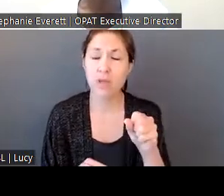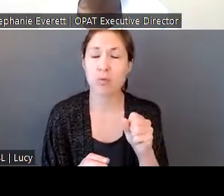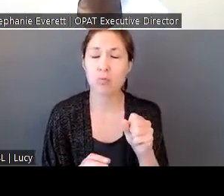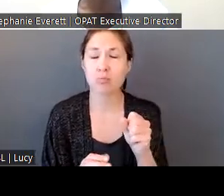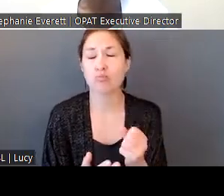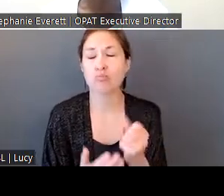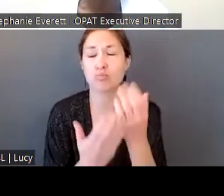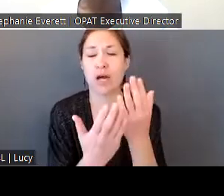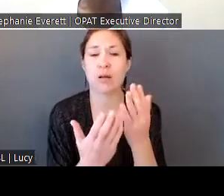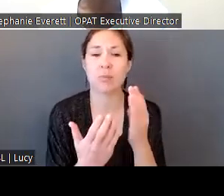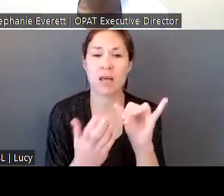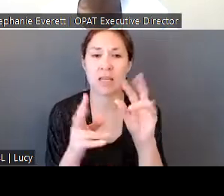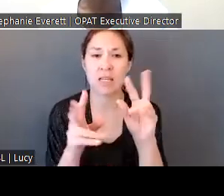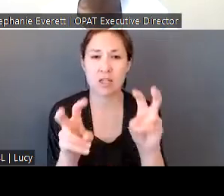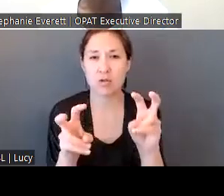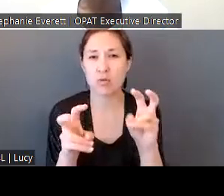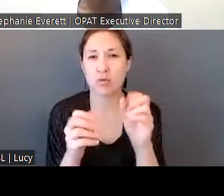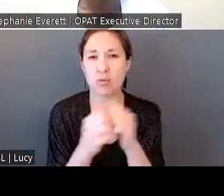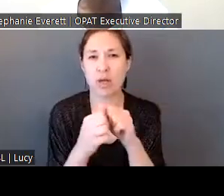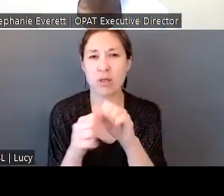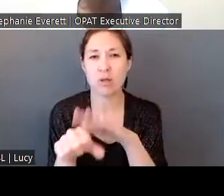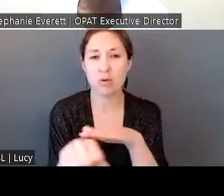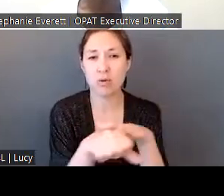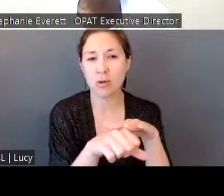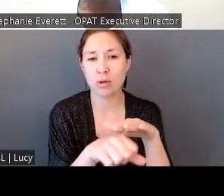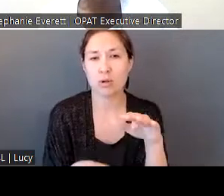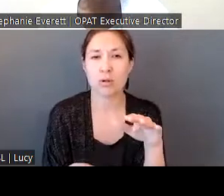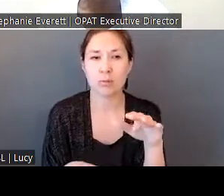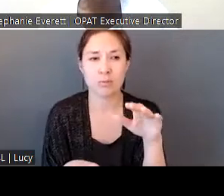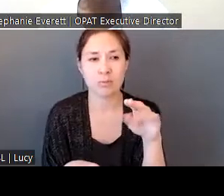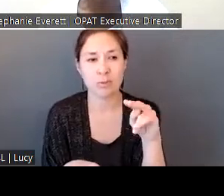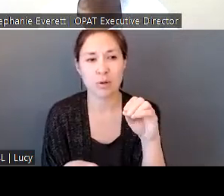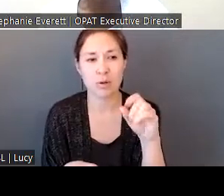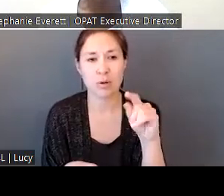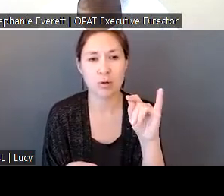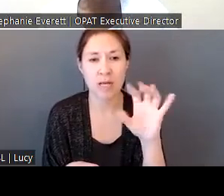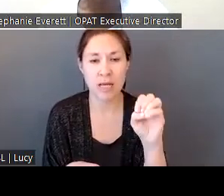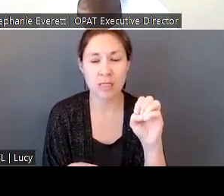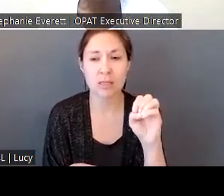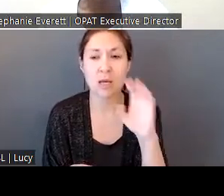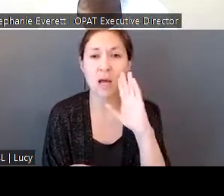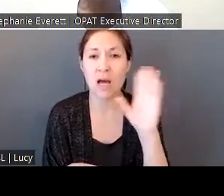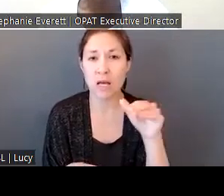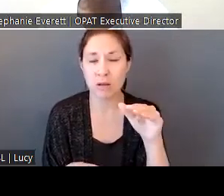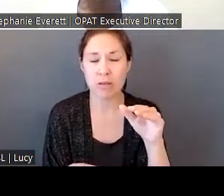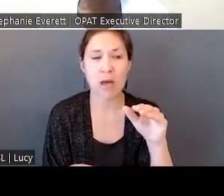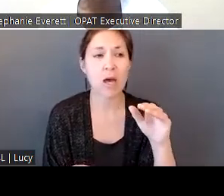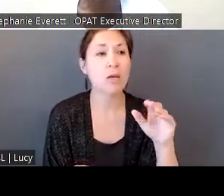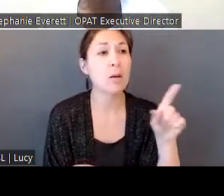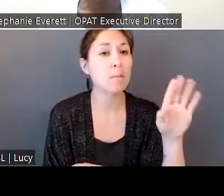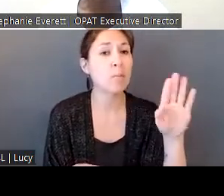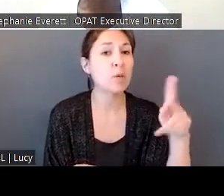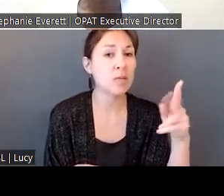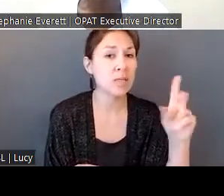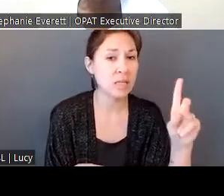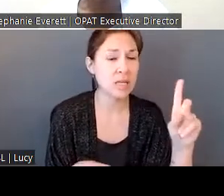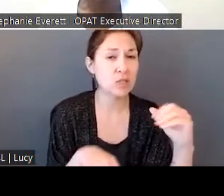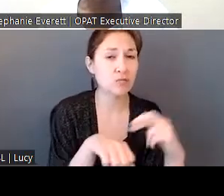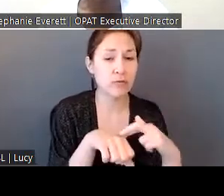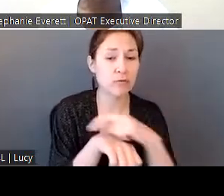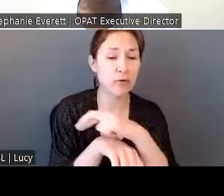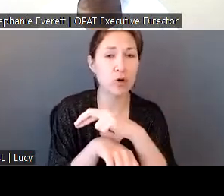know, orally folks are directing civilian complaints our way. And we did see the website as well,